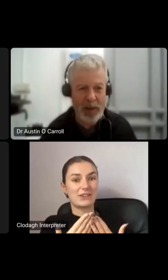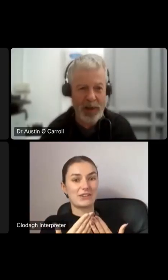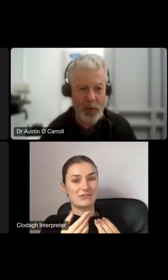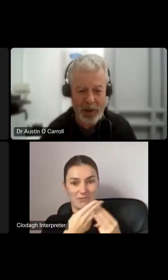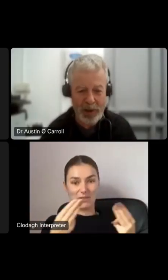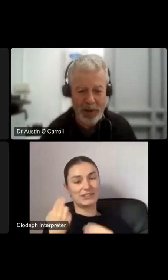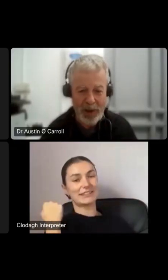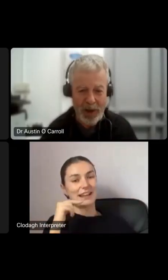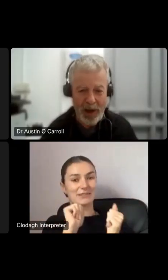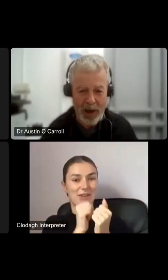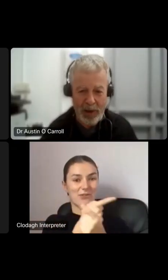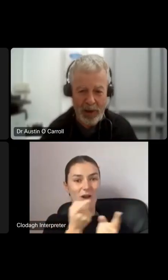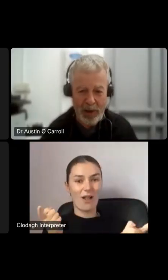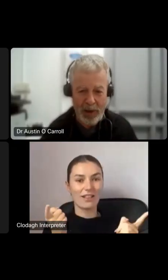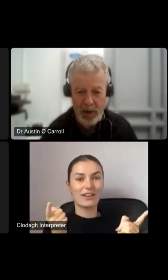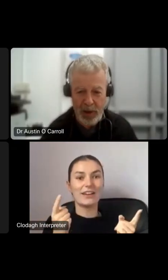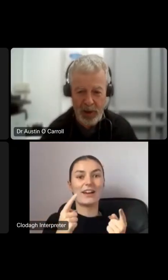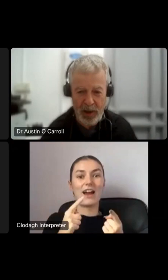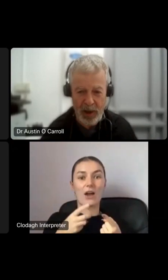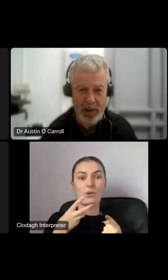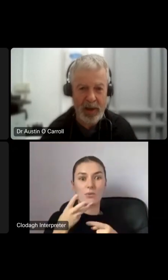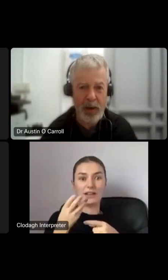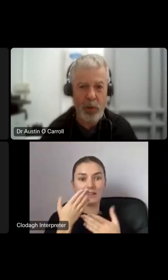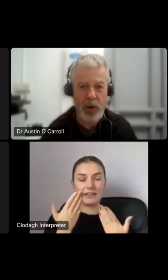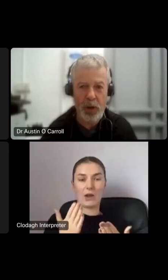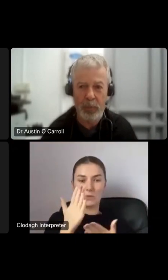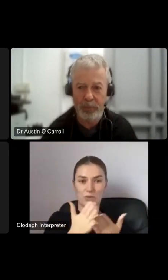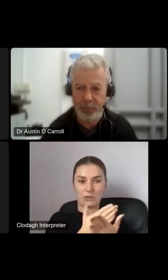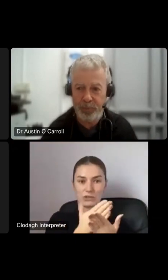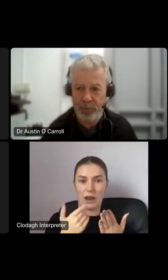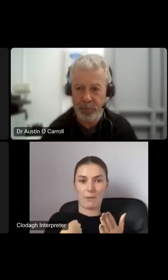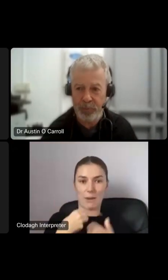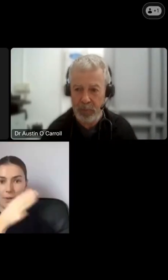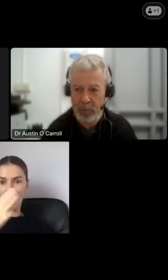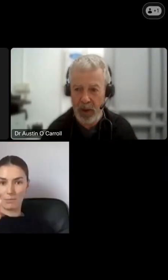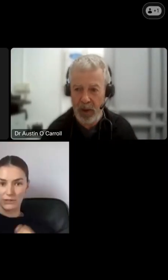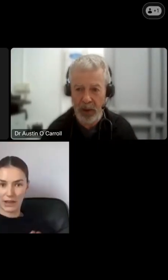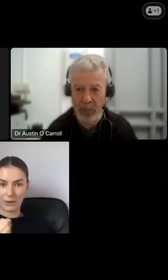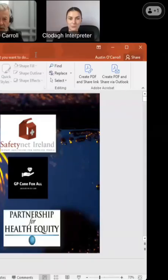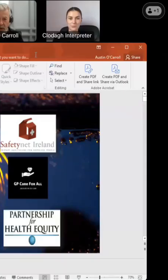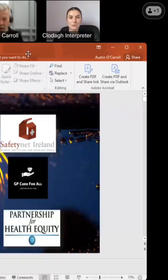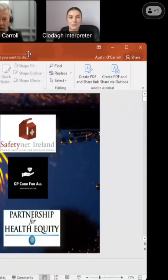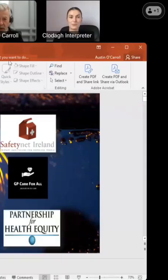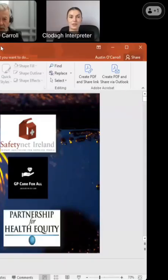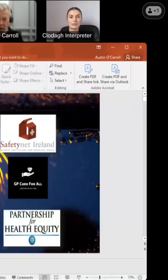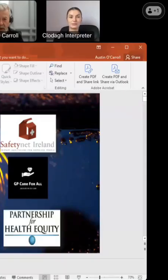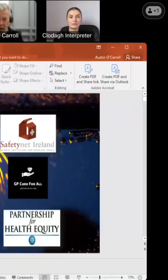meet everybody. I'm just going to share my slides now with you,